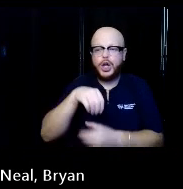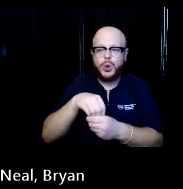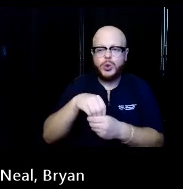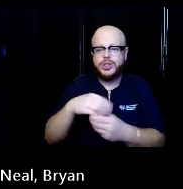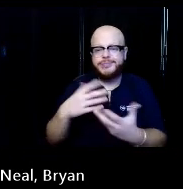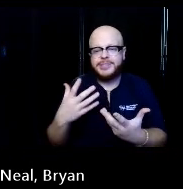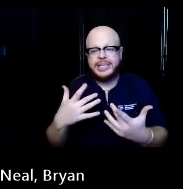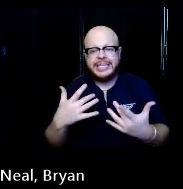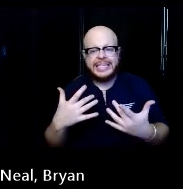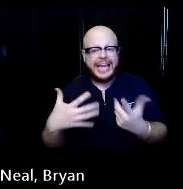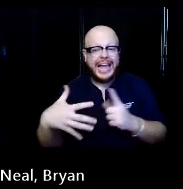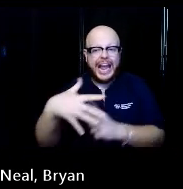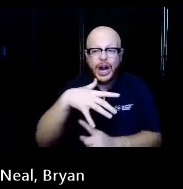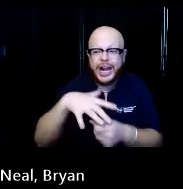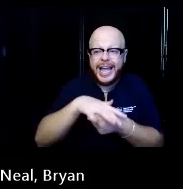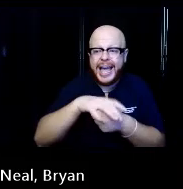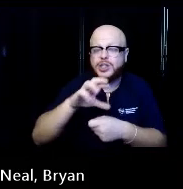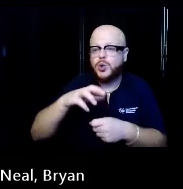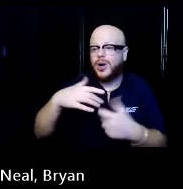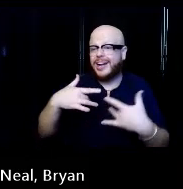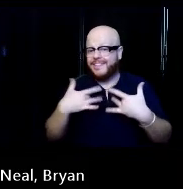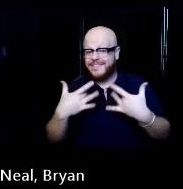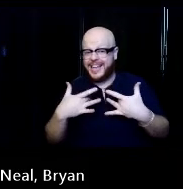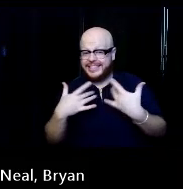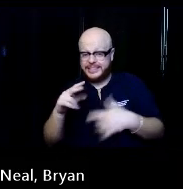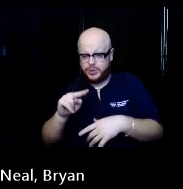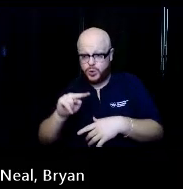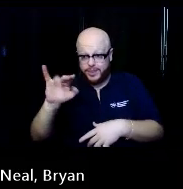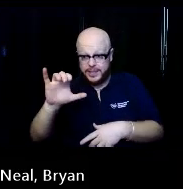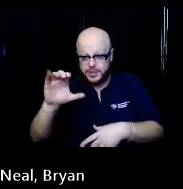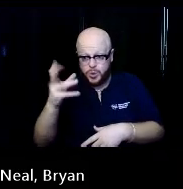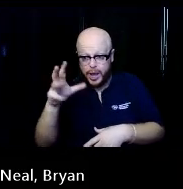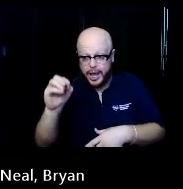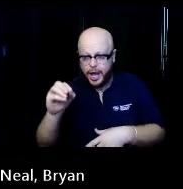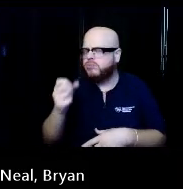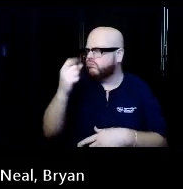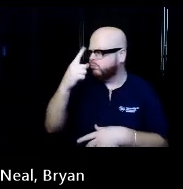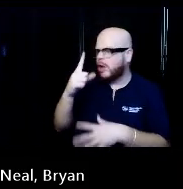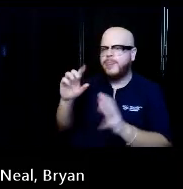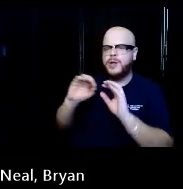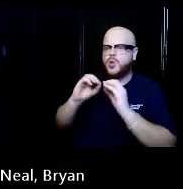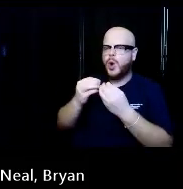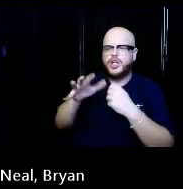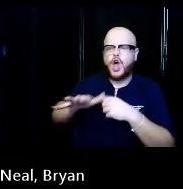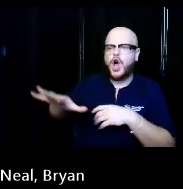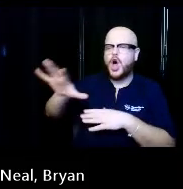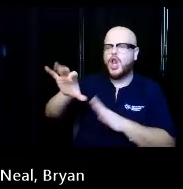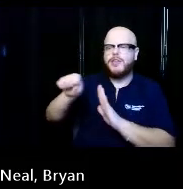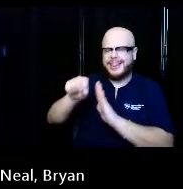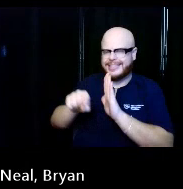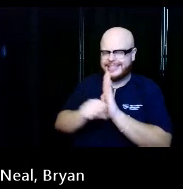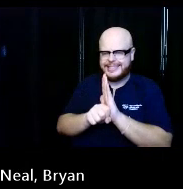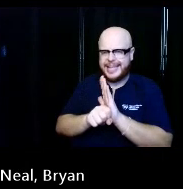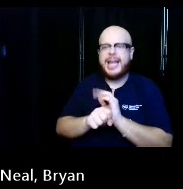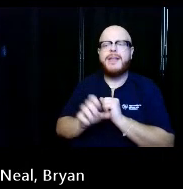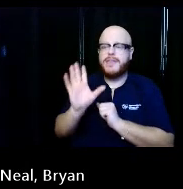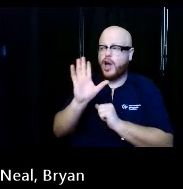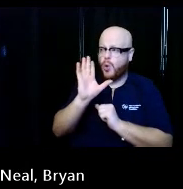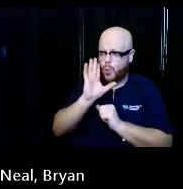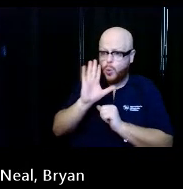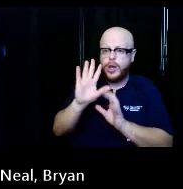Ohio? And there are organizations across the entire state that do consider sensory inclusion at their venues